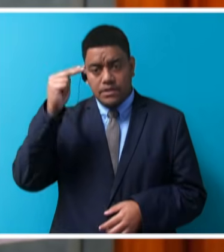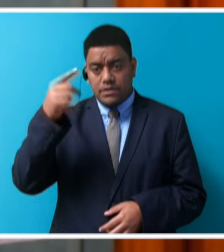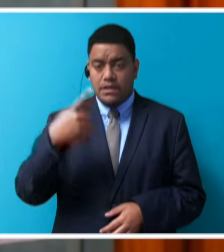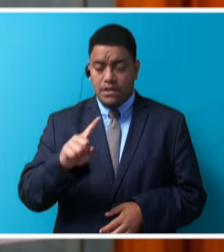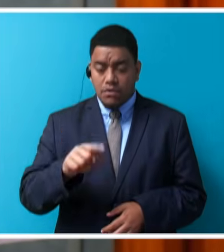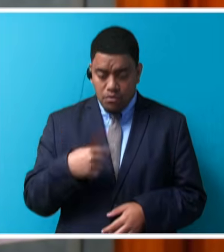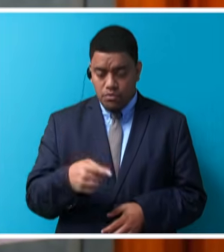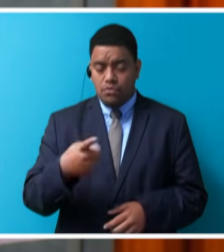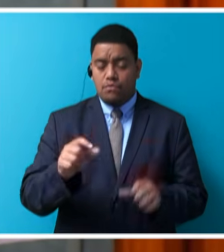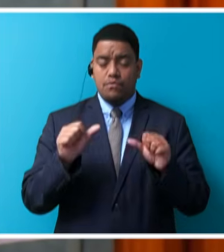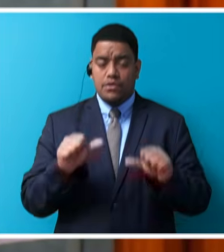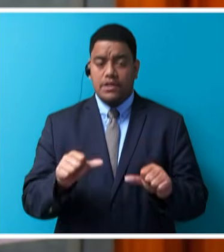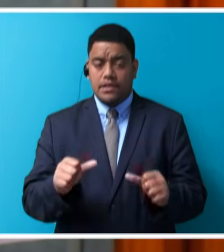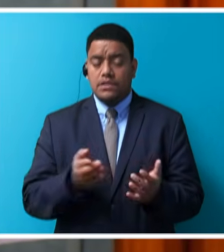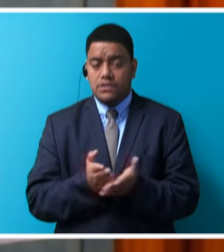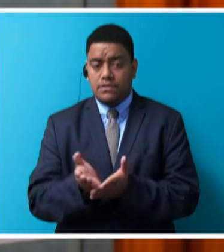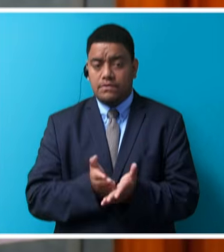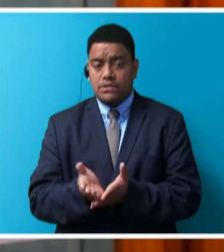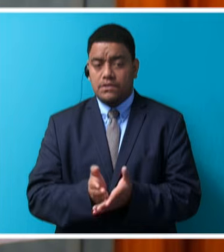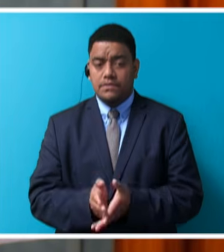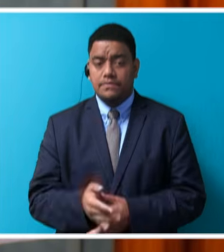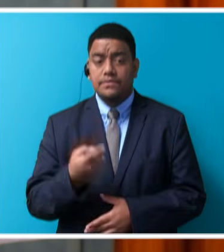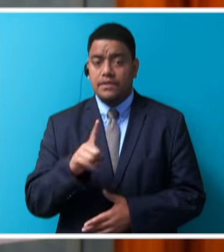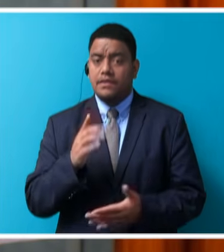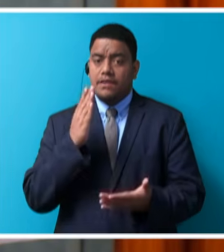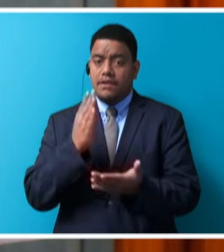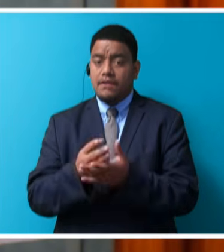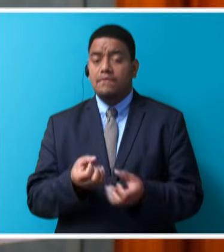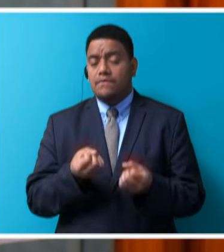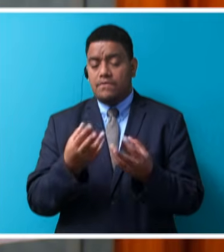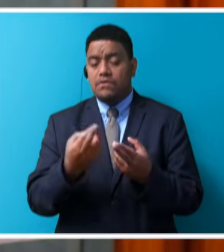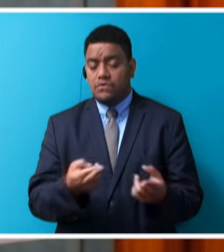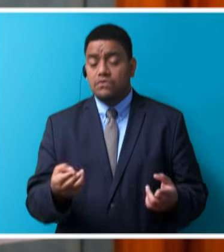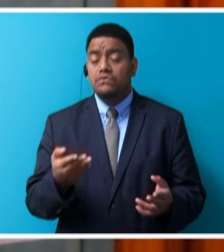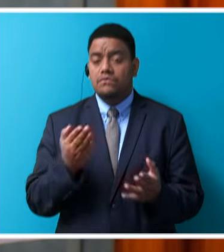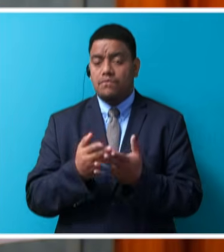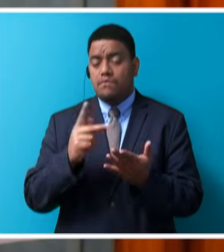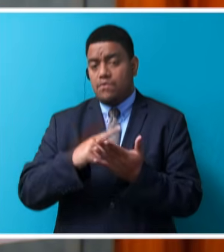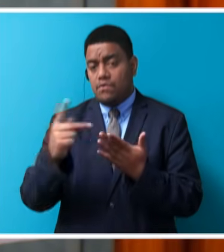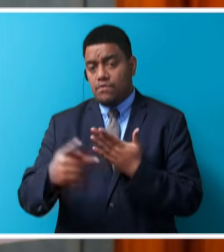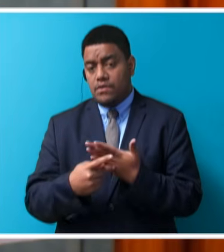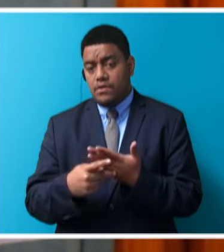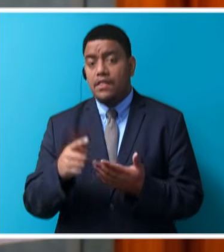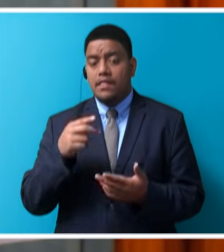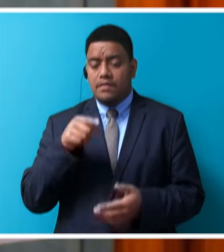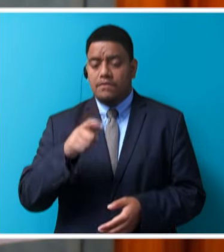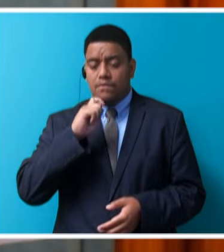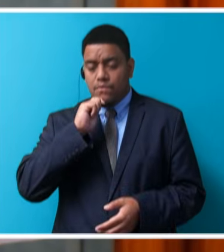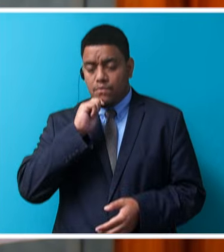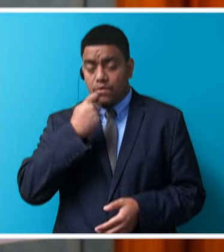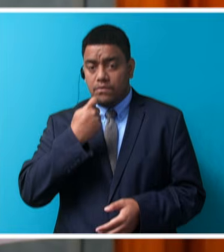to protect essential services and direct available resources towards programs that will